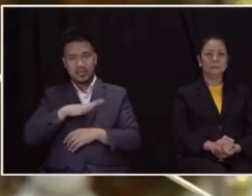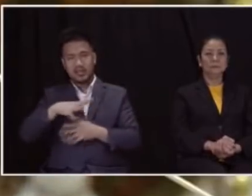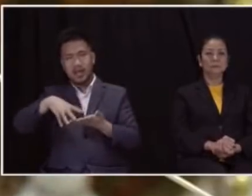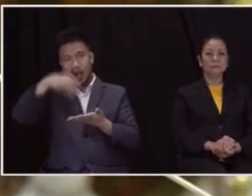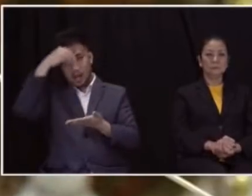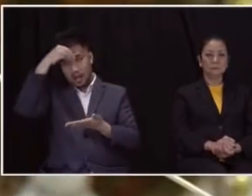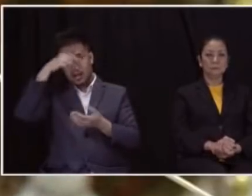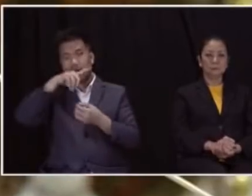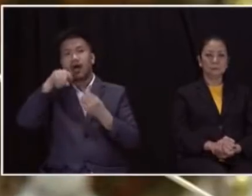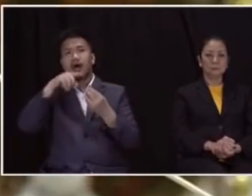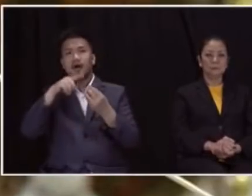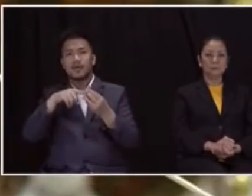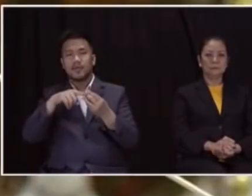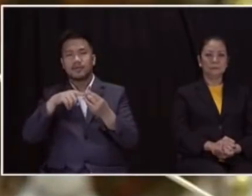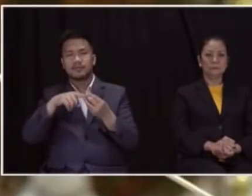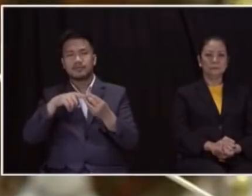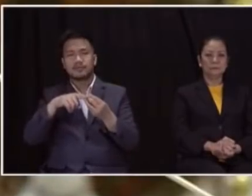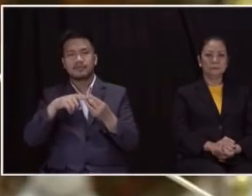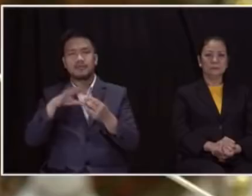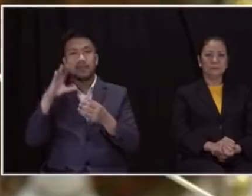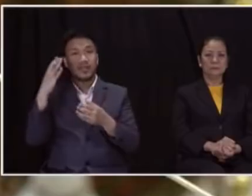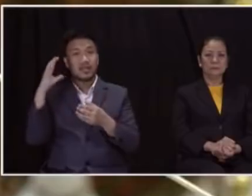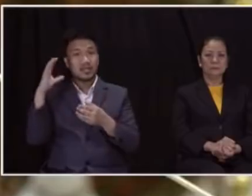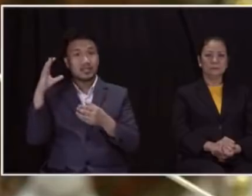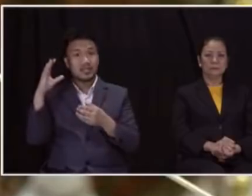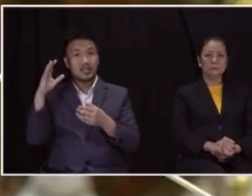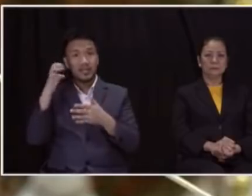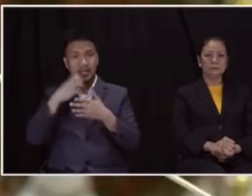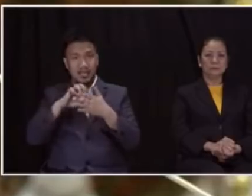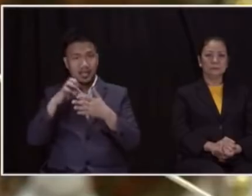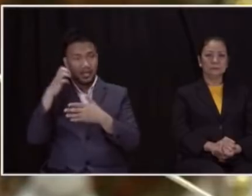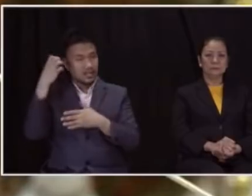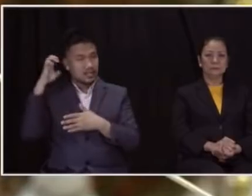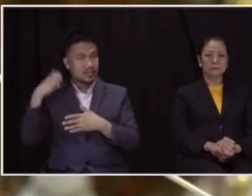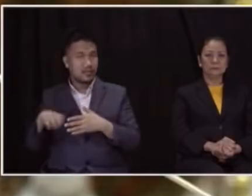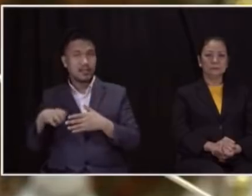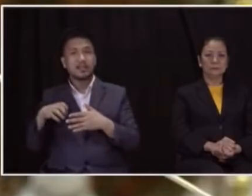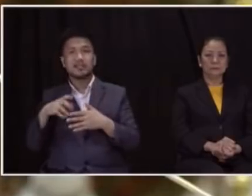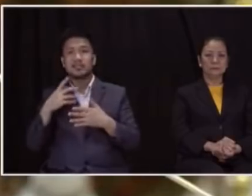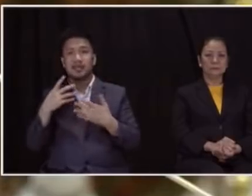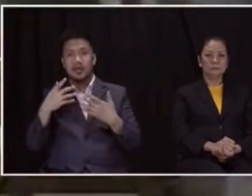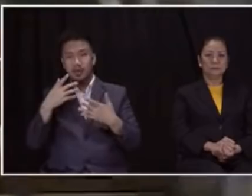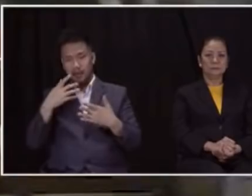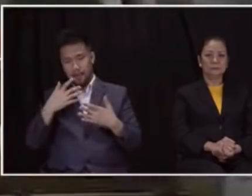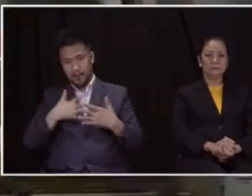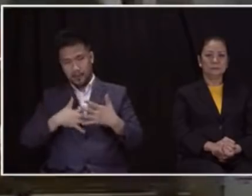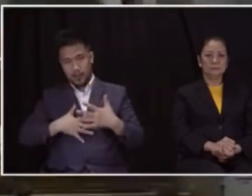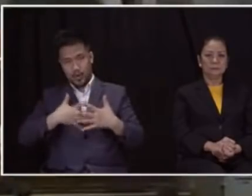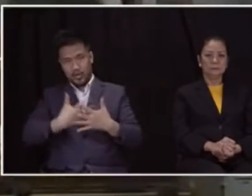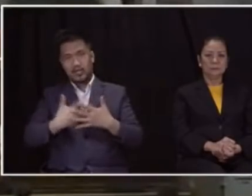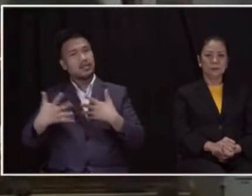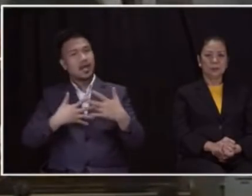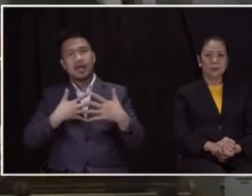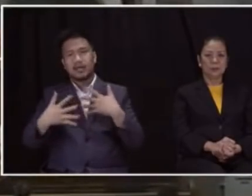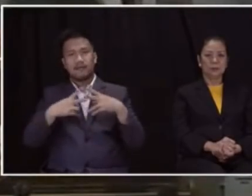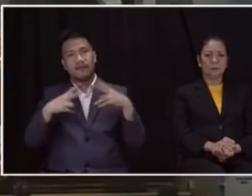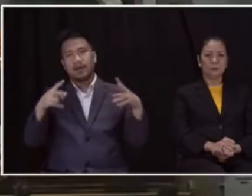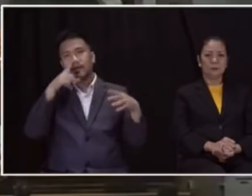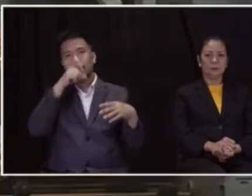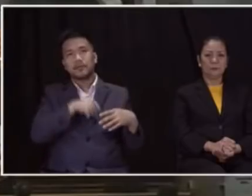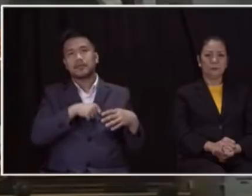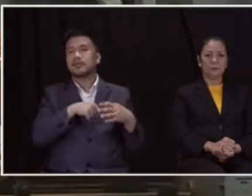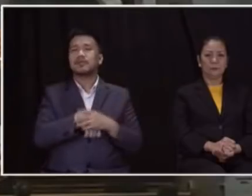her cousin Elizabeth was pregnant, notwithstanding her advanced years. At that